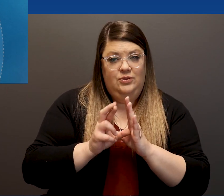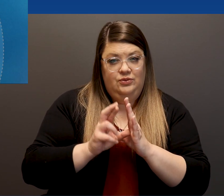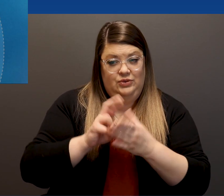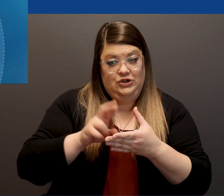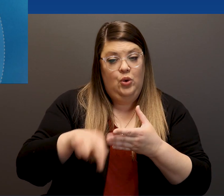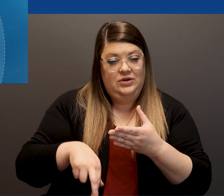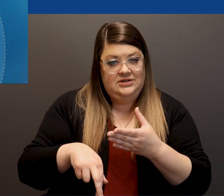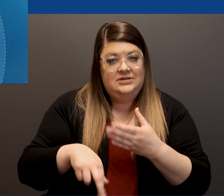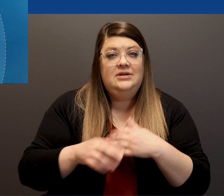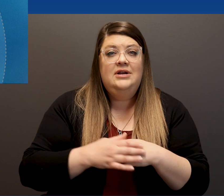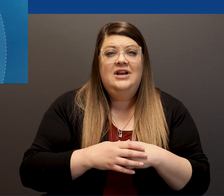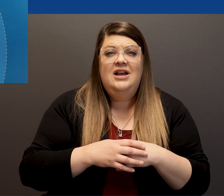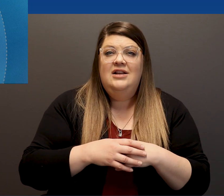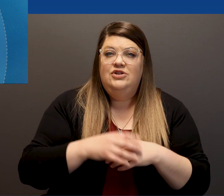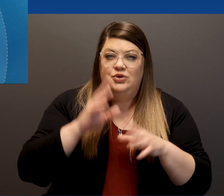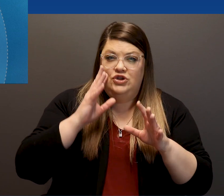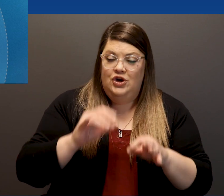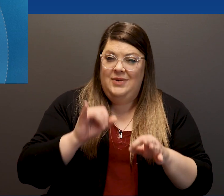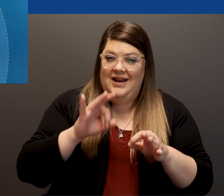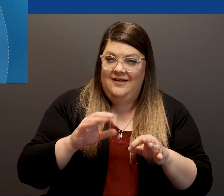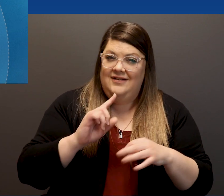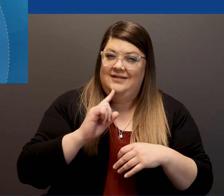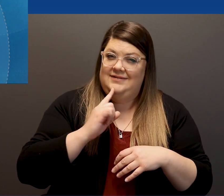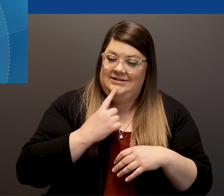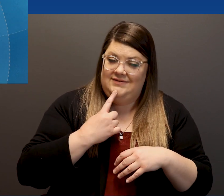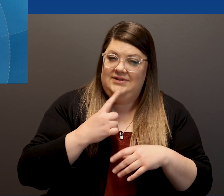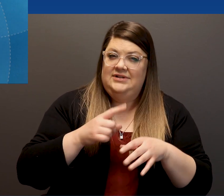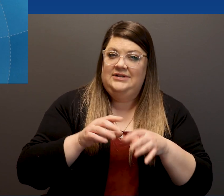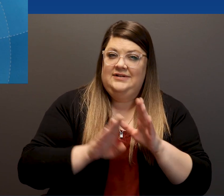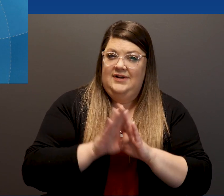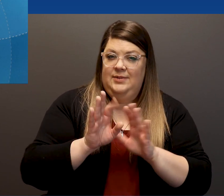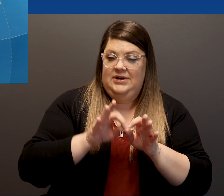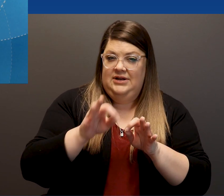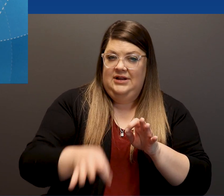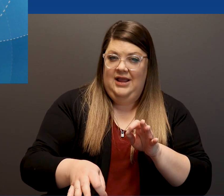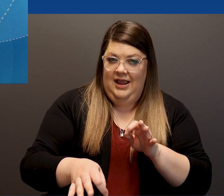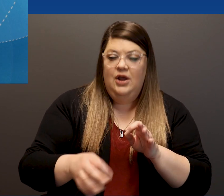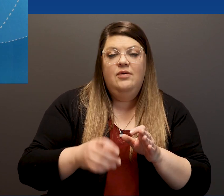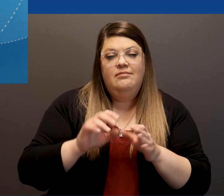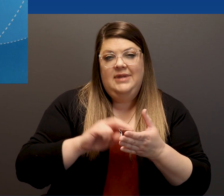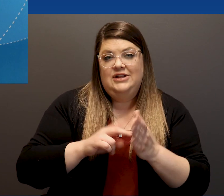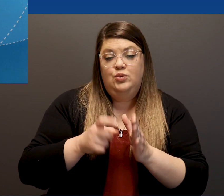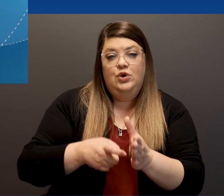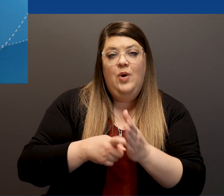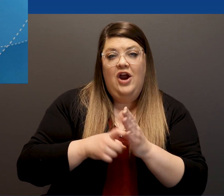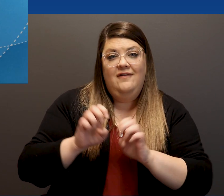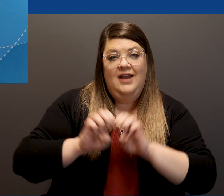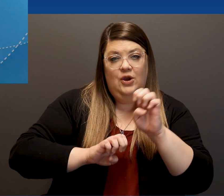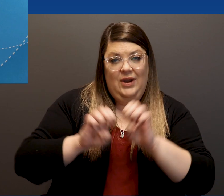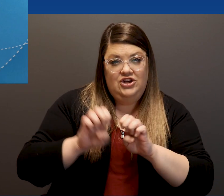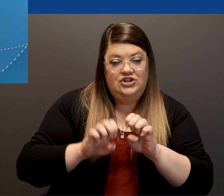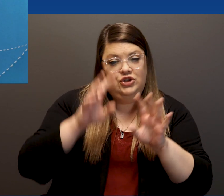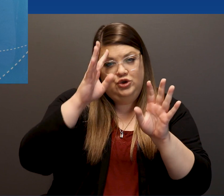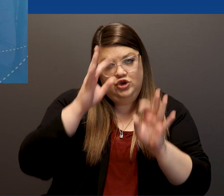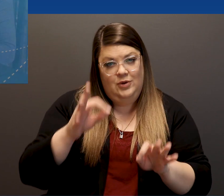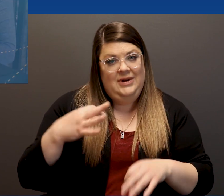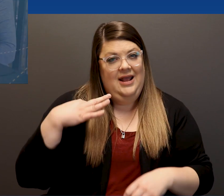suspected of having a significant developmental delay, which will require an evaluation to determine